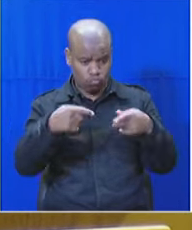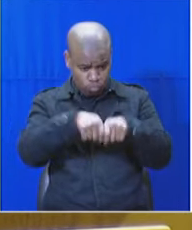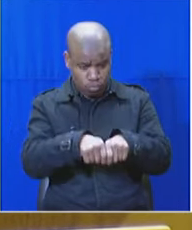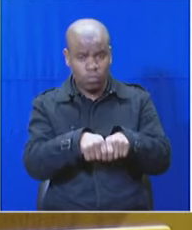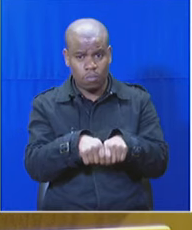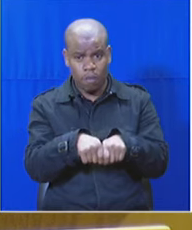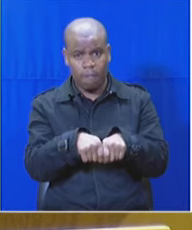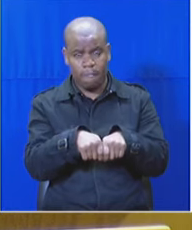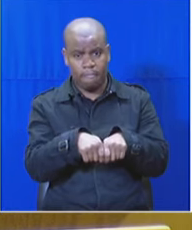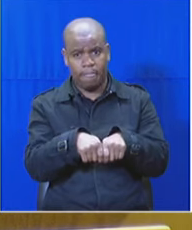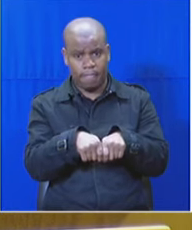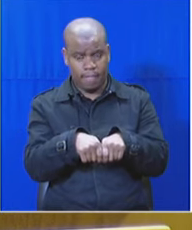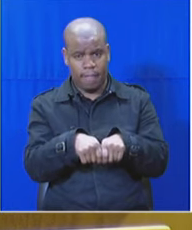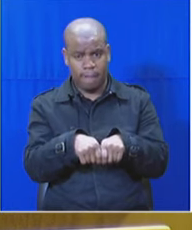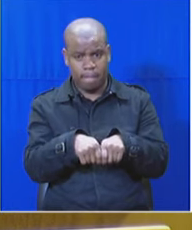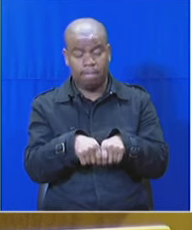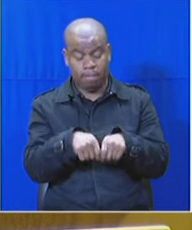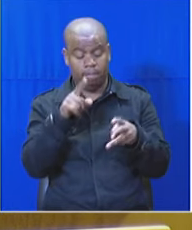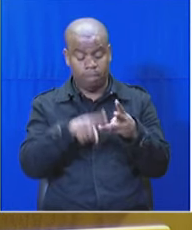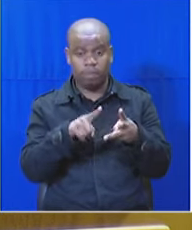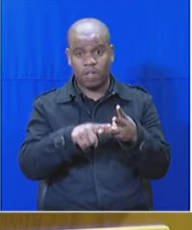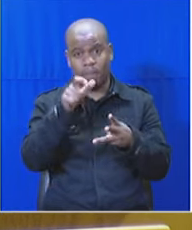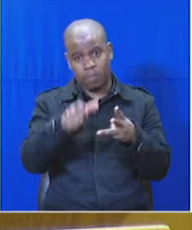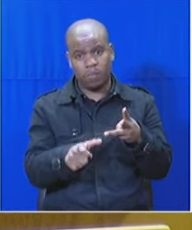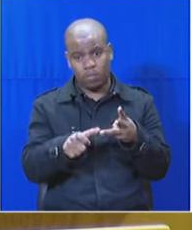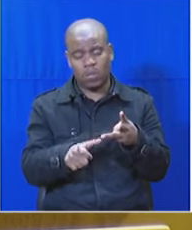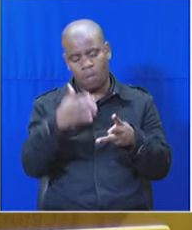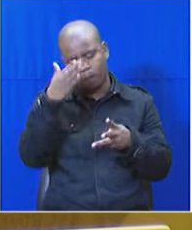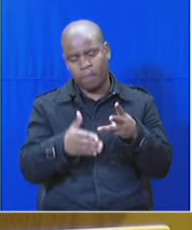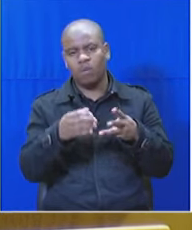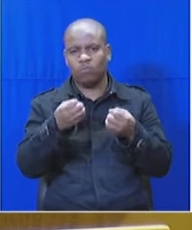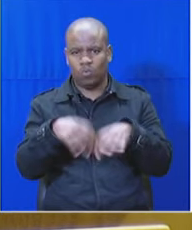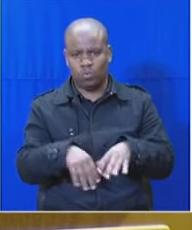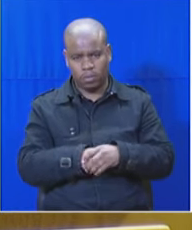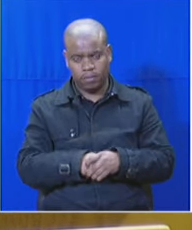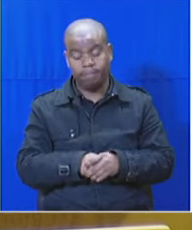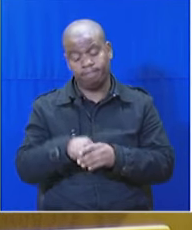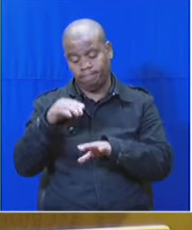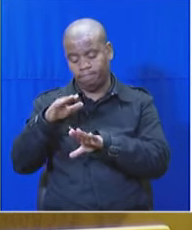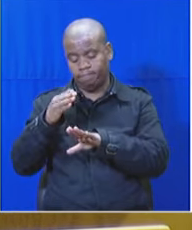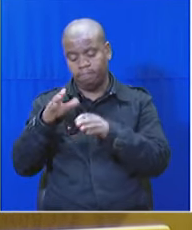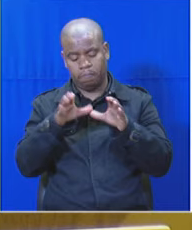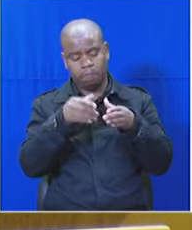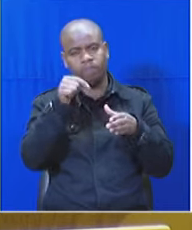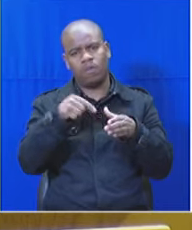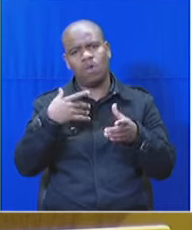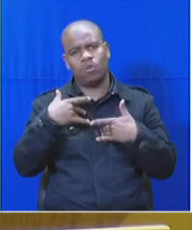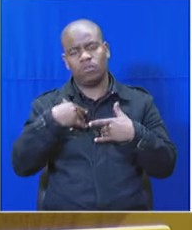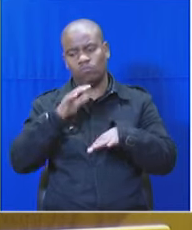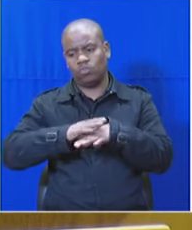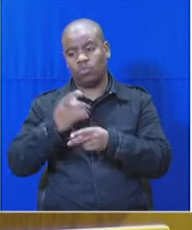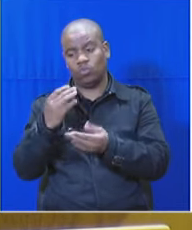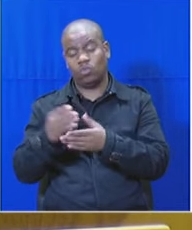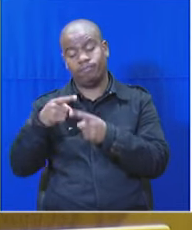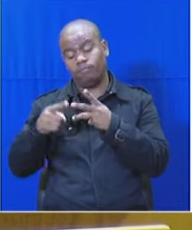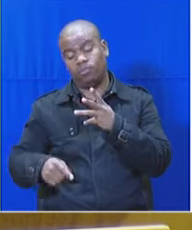purchase, as well as compensation for consequential loss. The ACDP is concerned that the present bill overlooks requirements